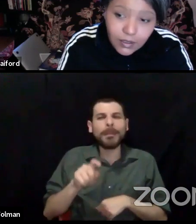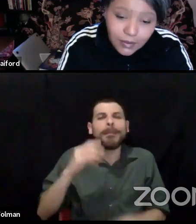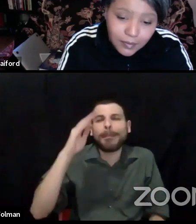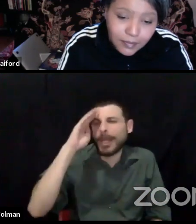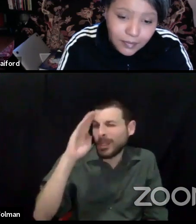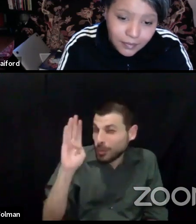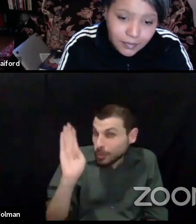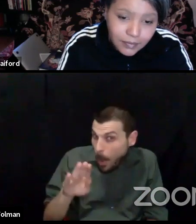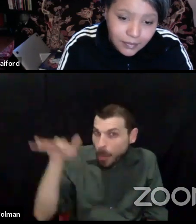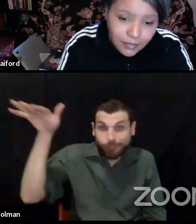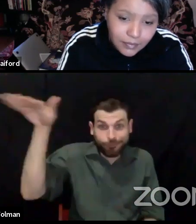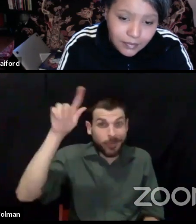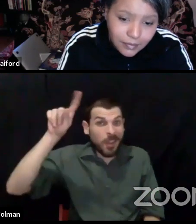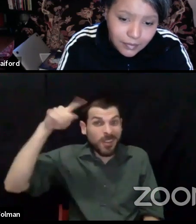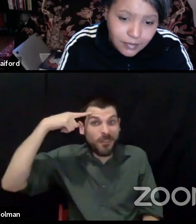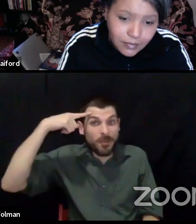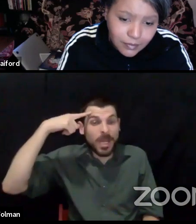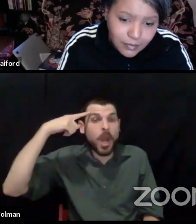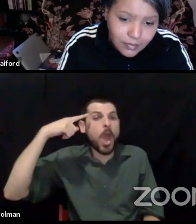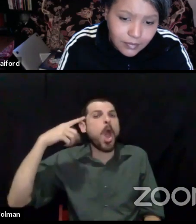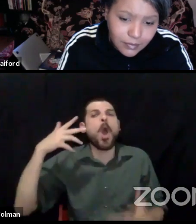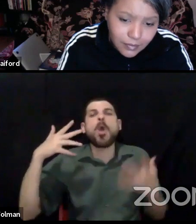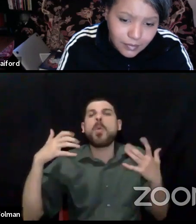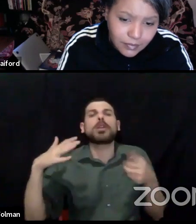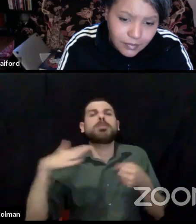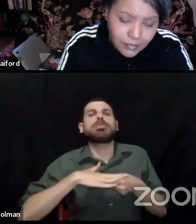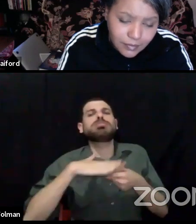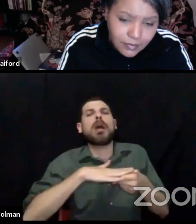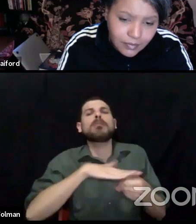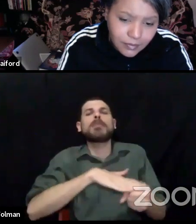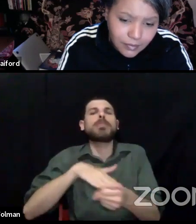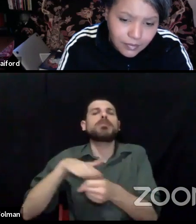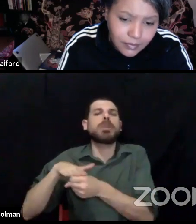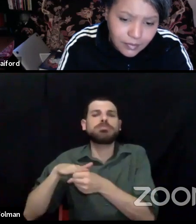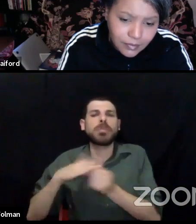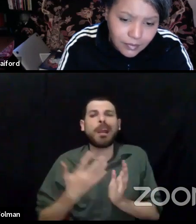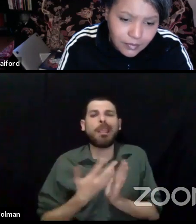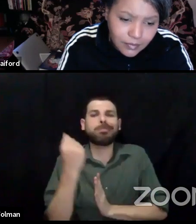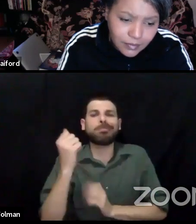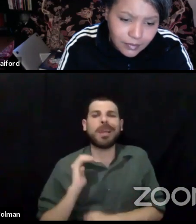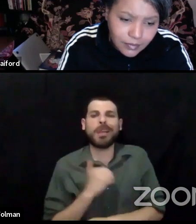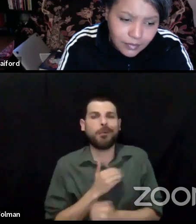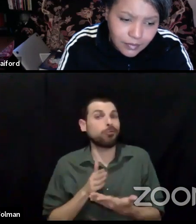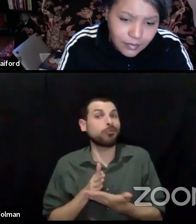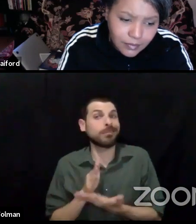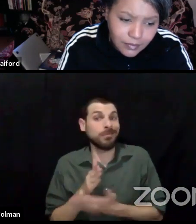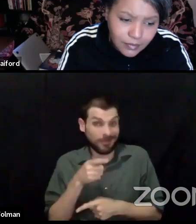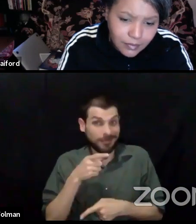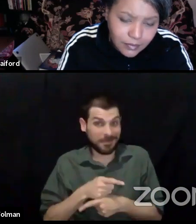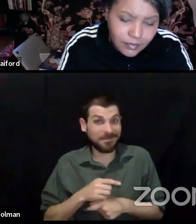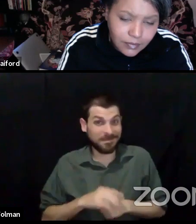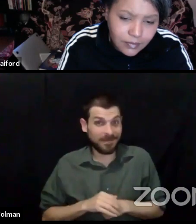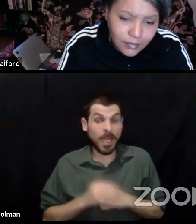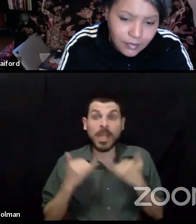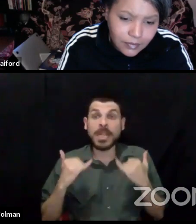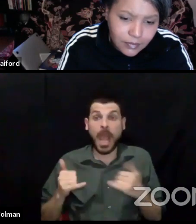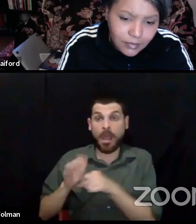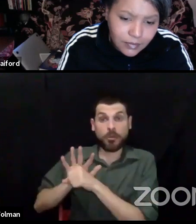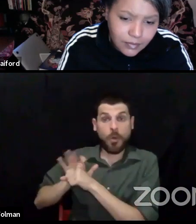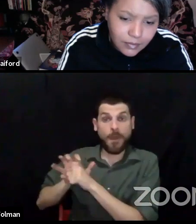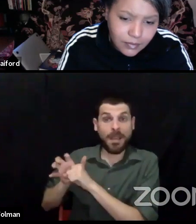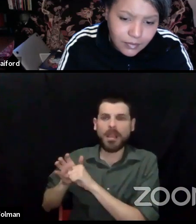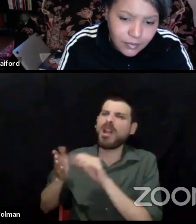sure that their assault on all of our rights as working people is intensified. So the